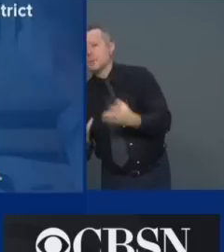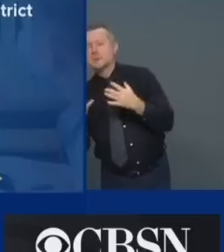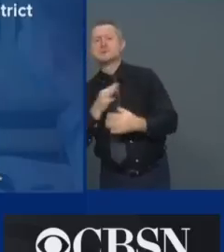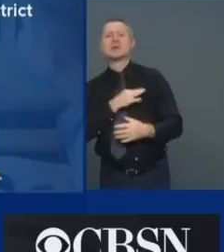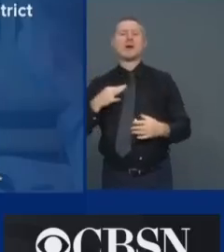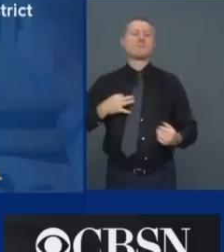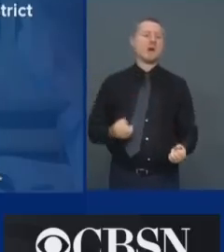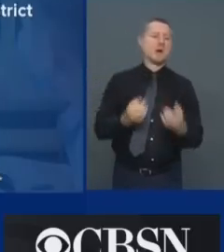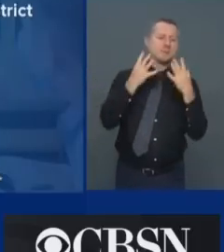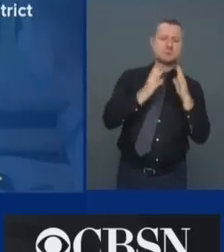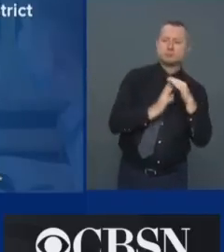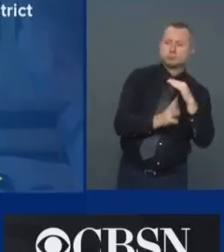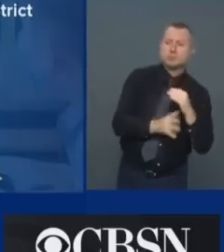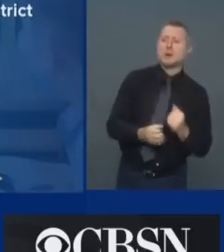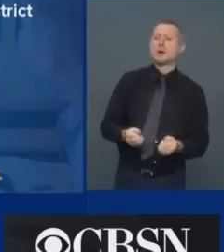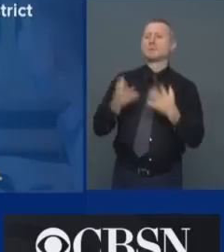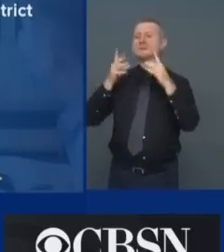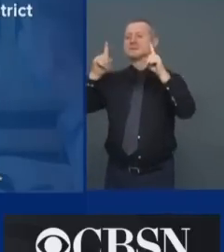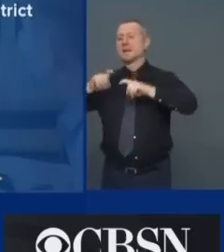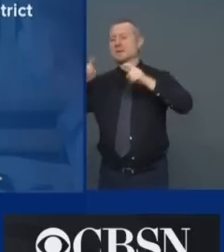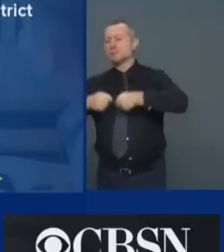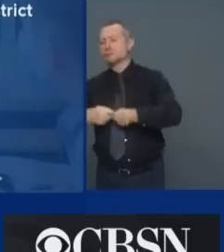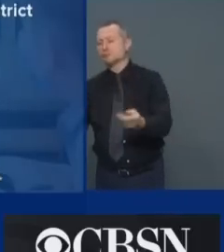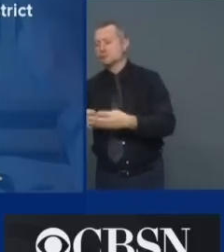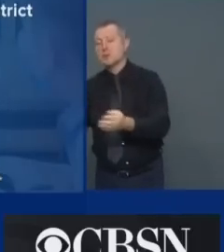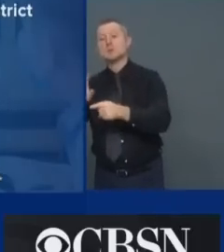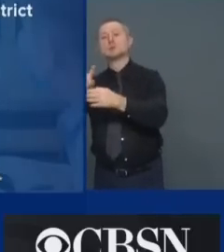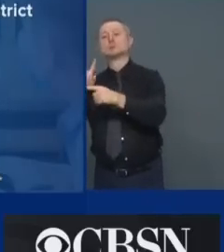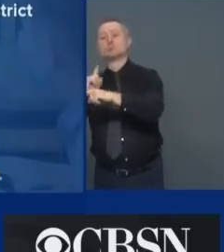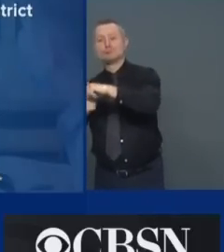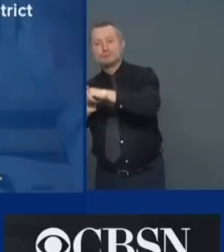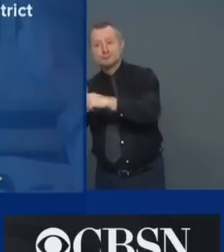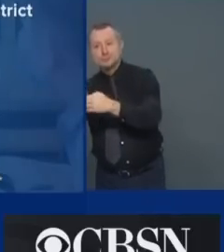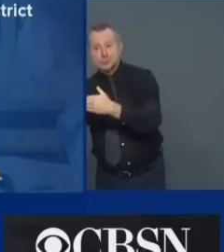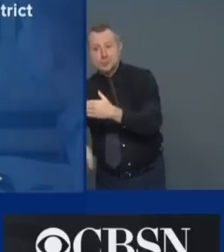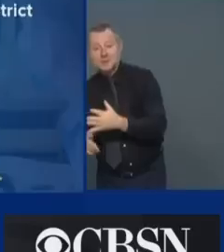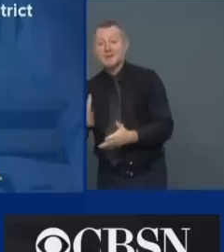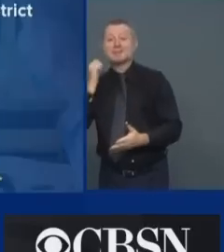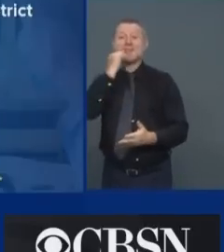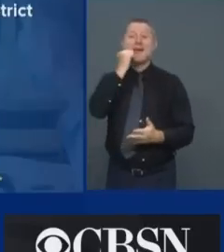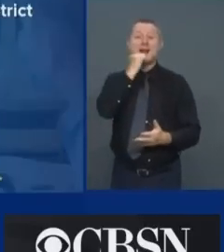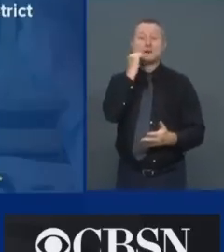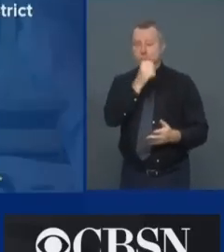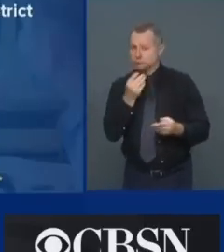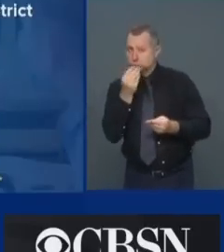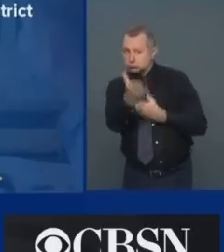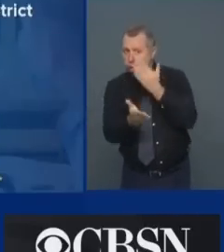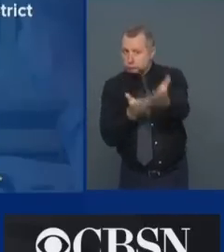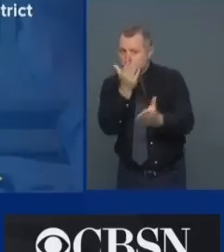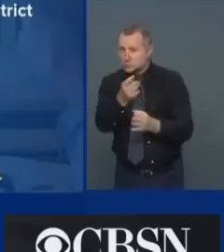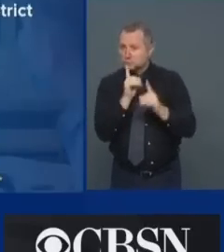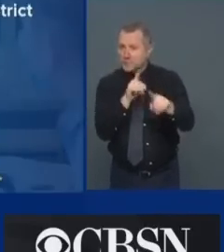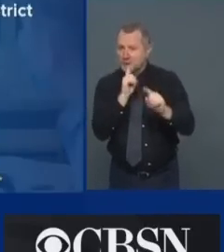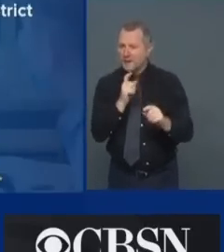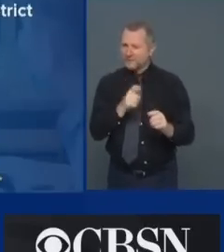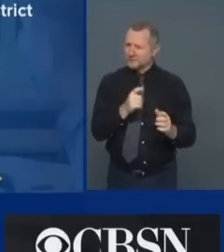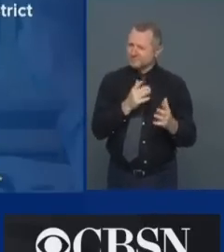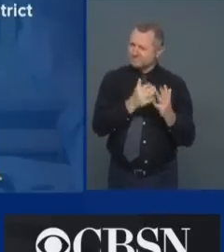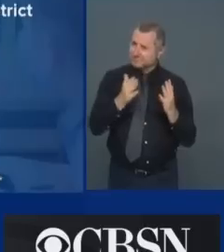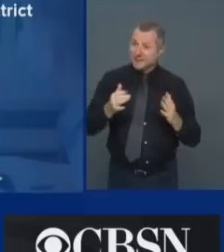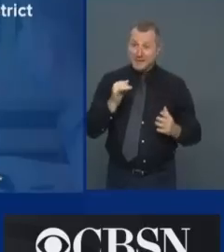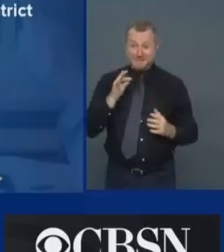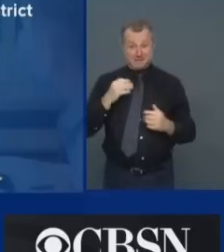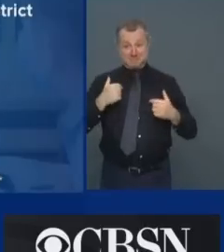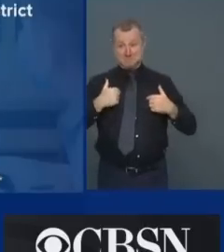positive, and the daily reporting every 24 hours. So if you're a nervous parent,